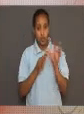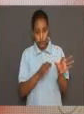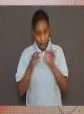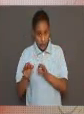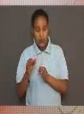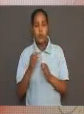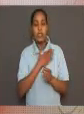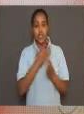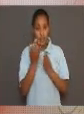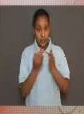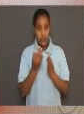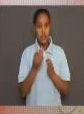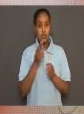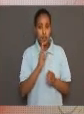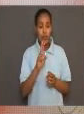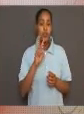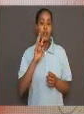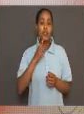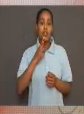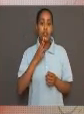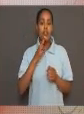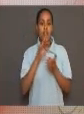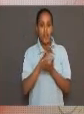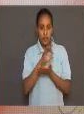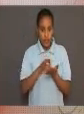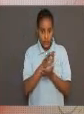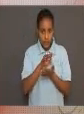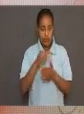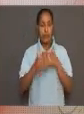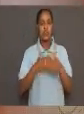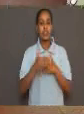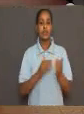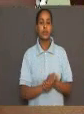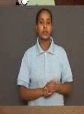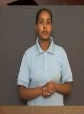please explain the quick vinegar fermentation process.